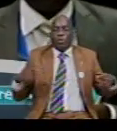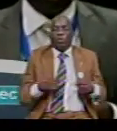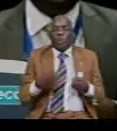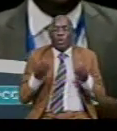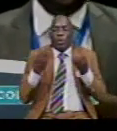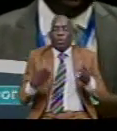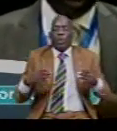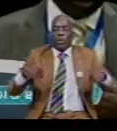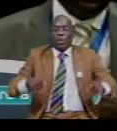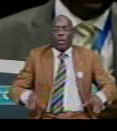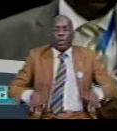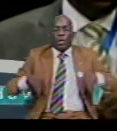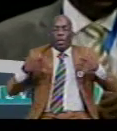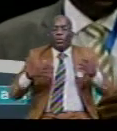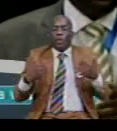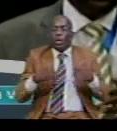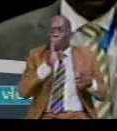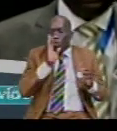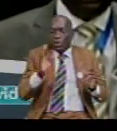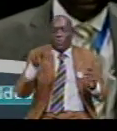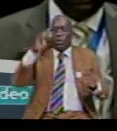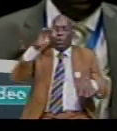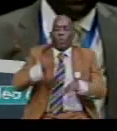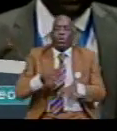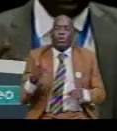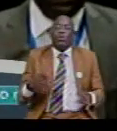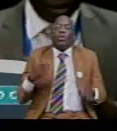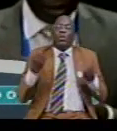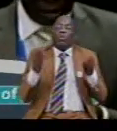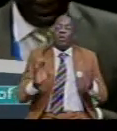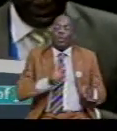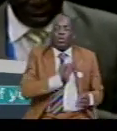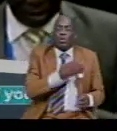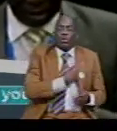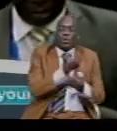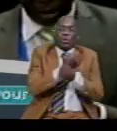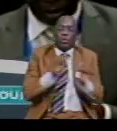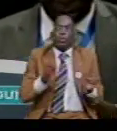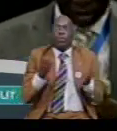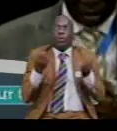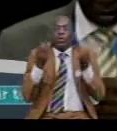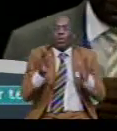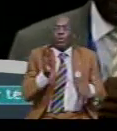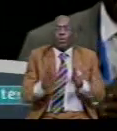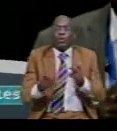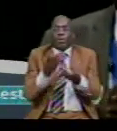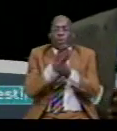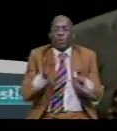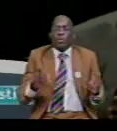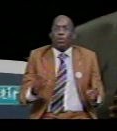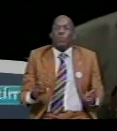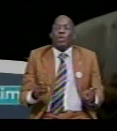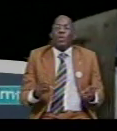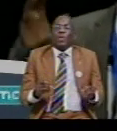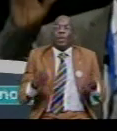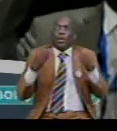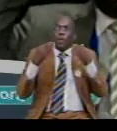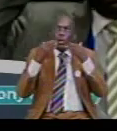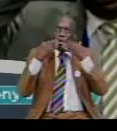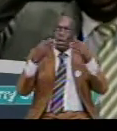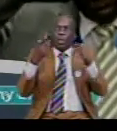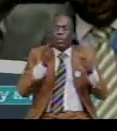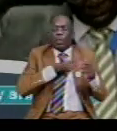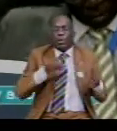touched. Many souls saved. And many people have been delivered. Let's lift our voices to God, say, Lord, we thank